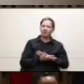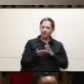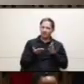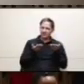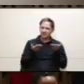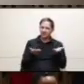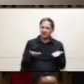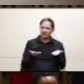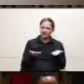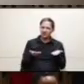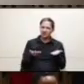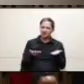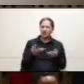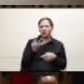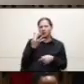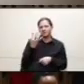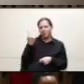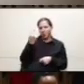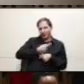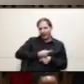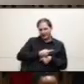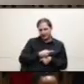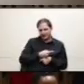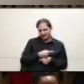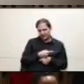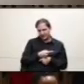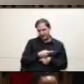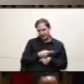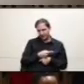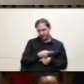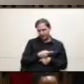service delivery.